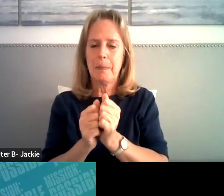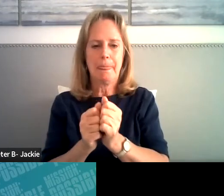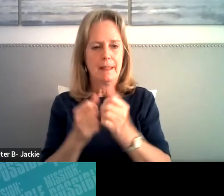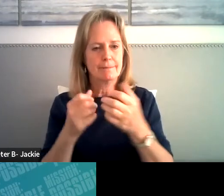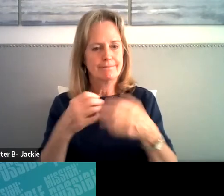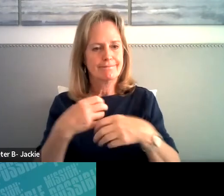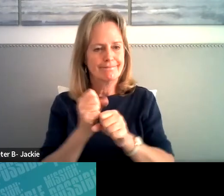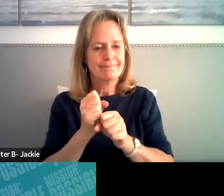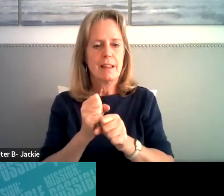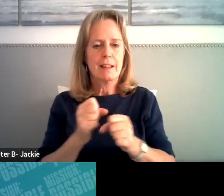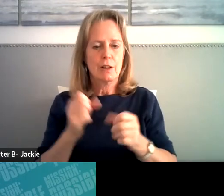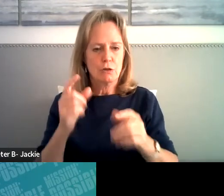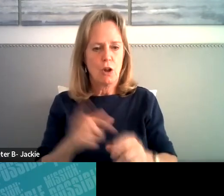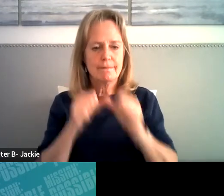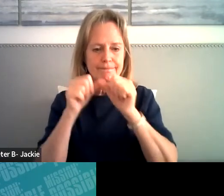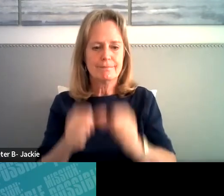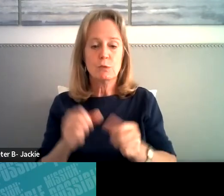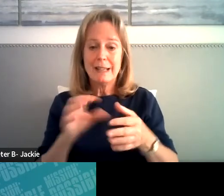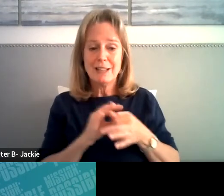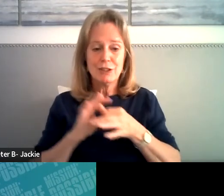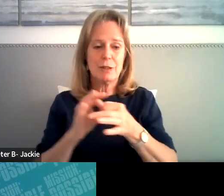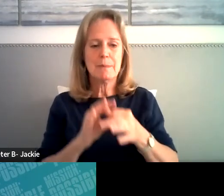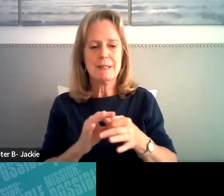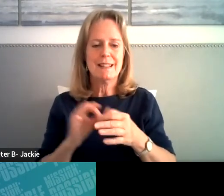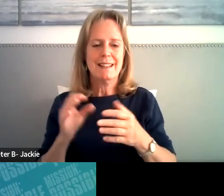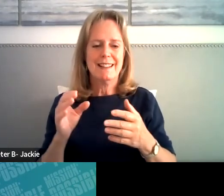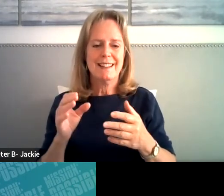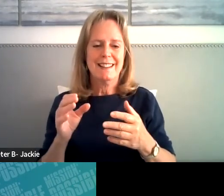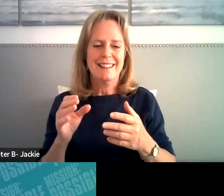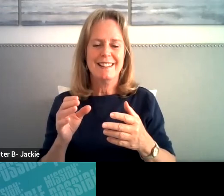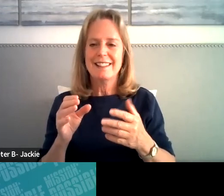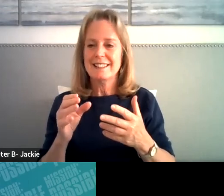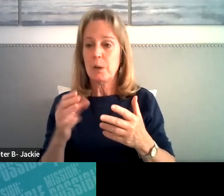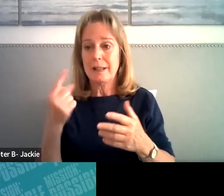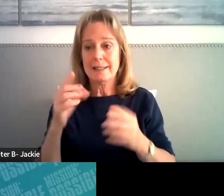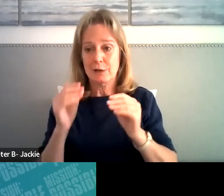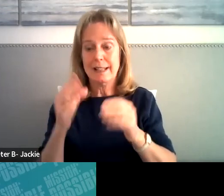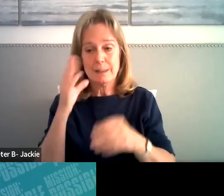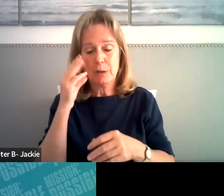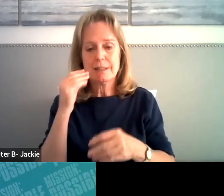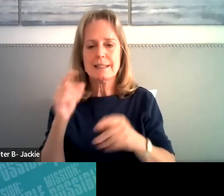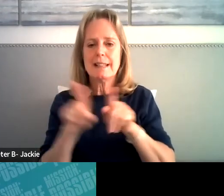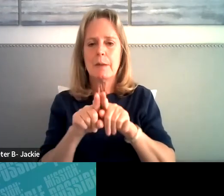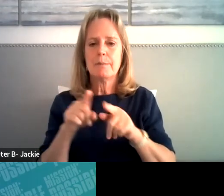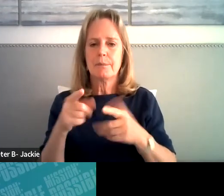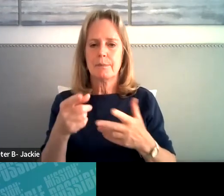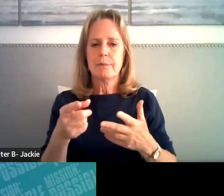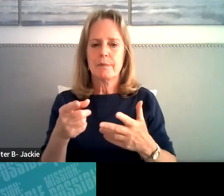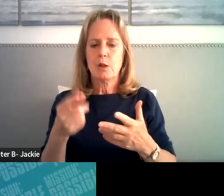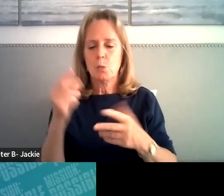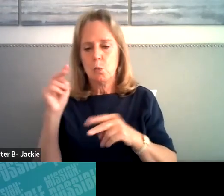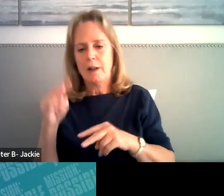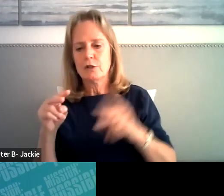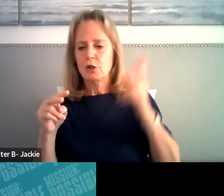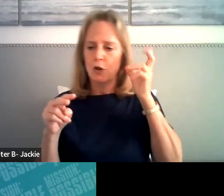long-lasting relationship is just one of the co-teaching wins that our teachers experience, just like what you watch and heard